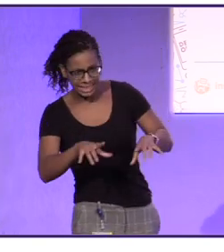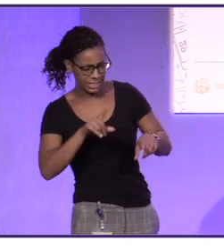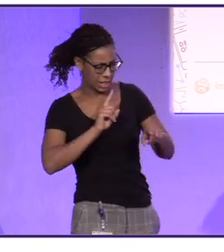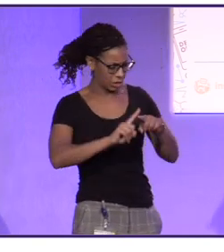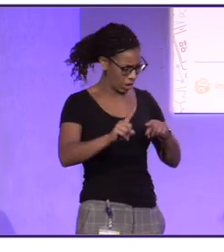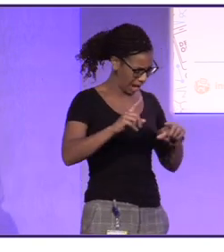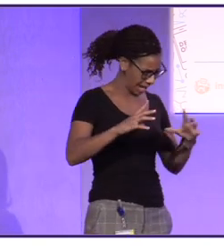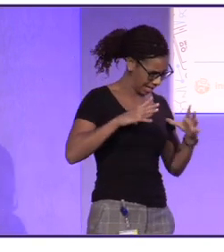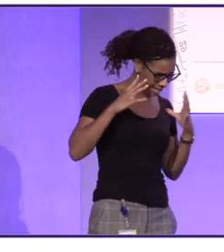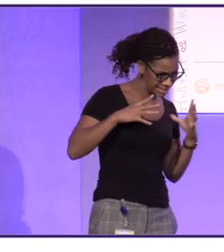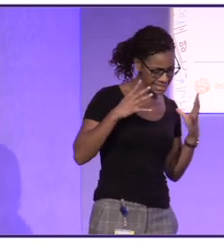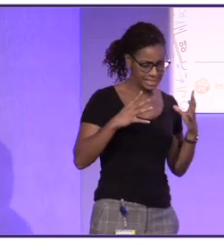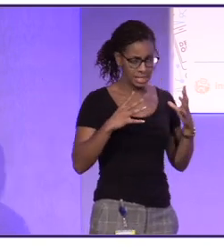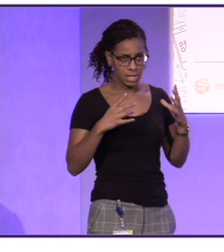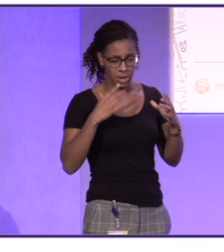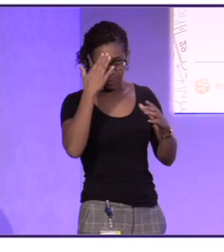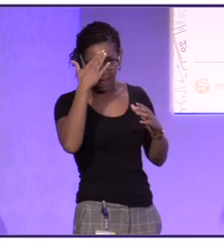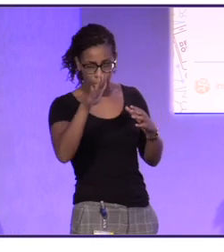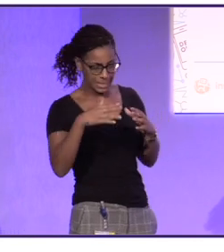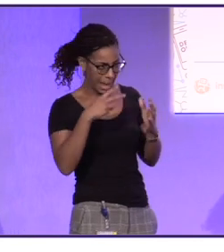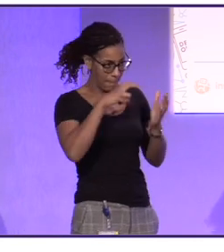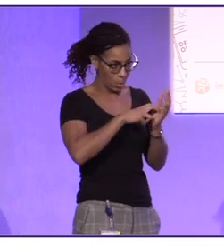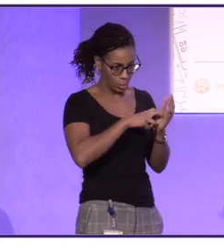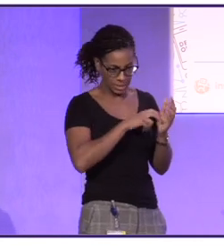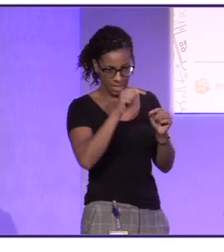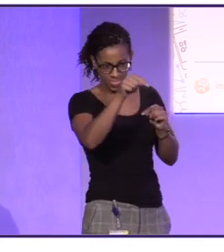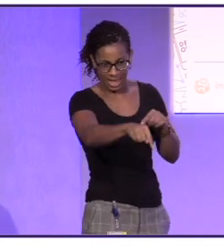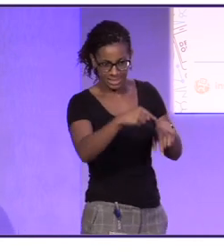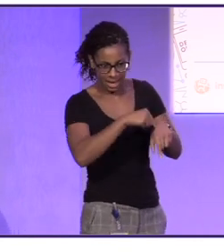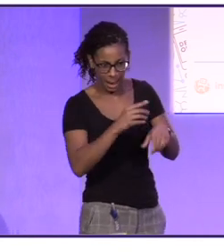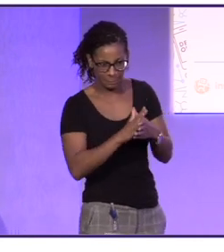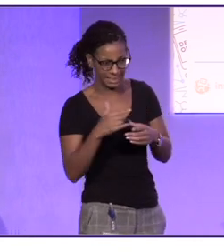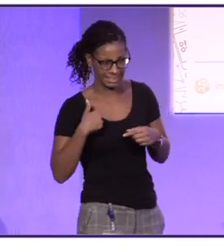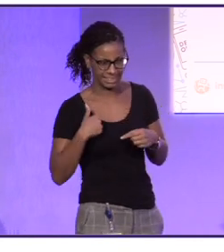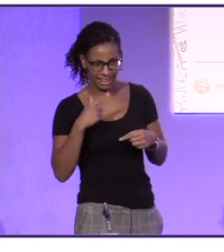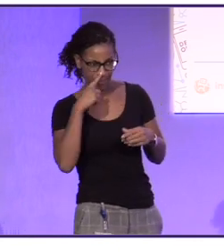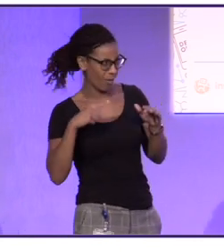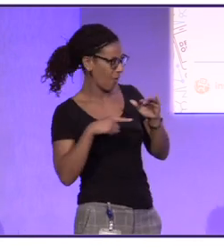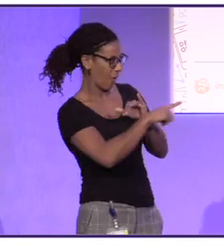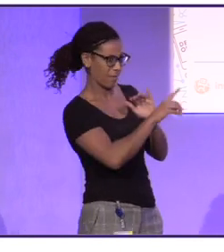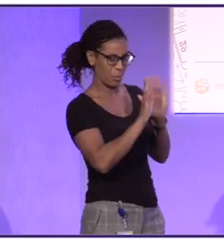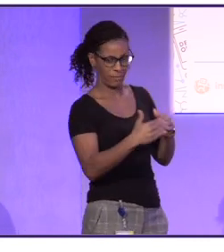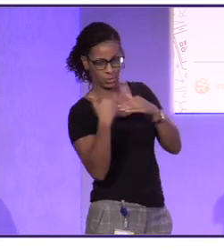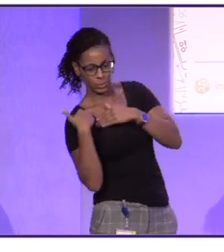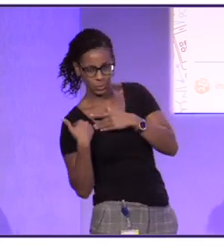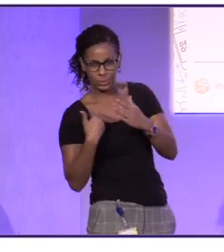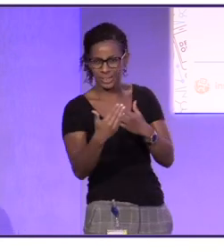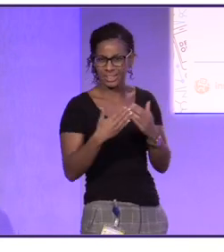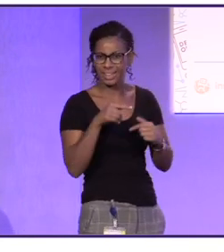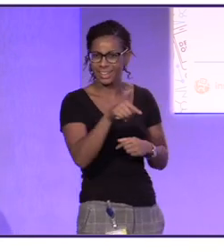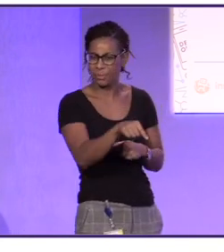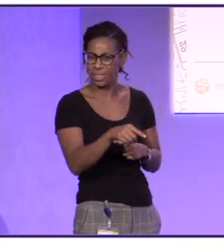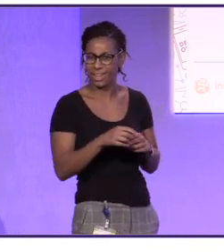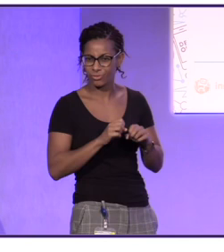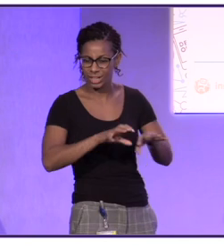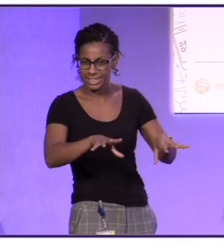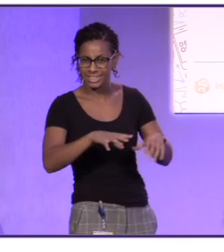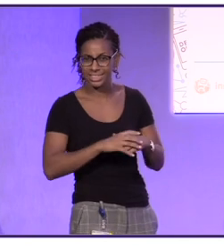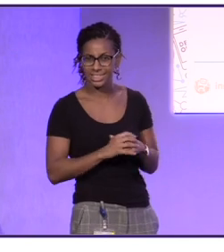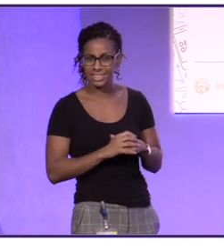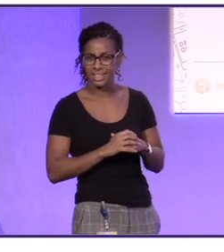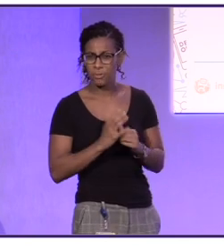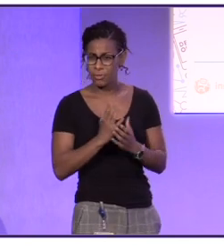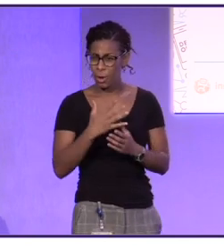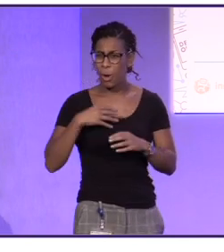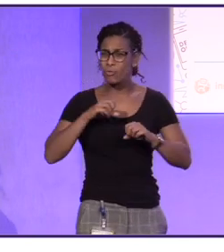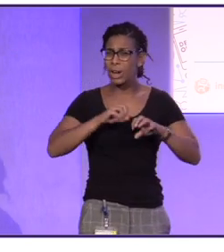your vacation booked around that time to not be in the room when that happens. And we want to be releases to be a non-event. We